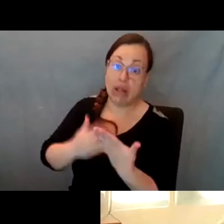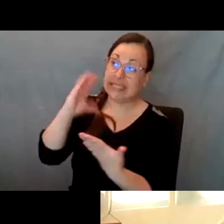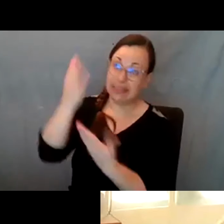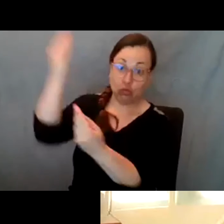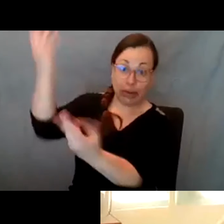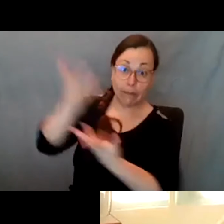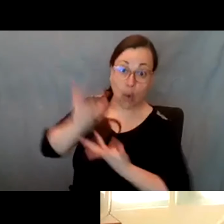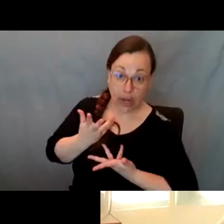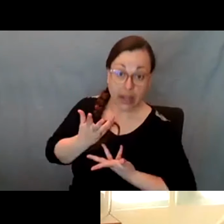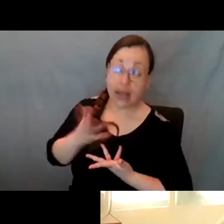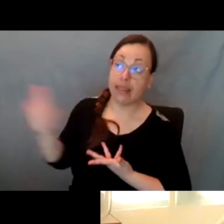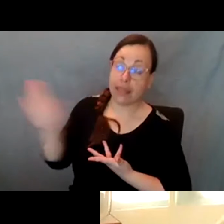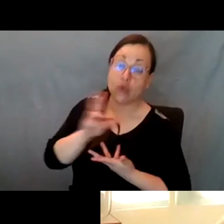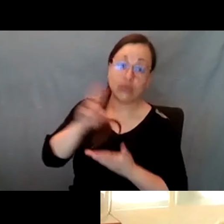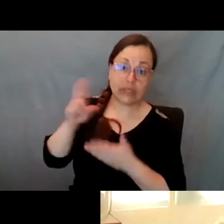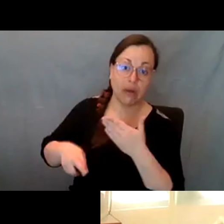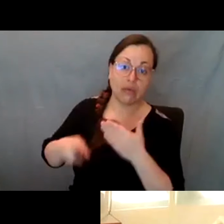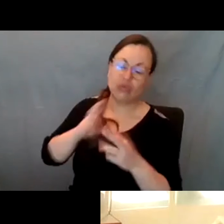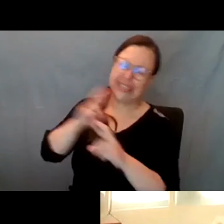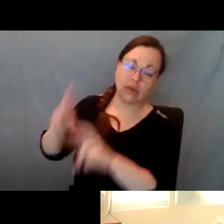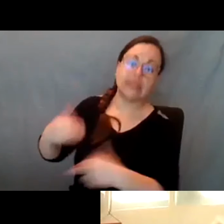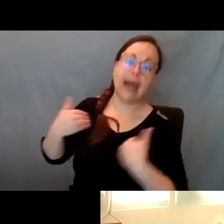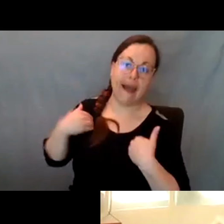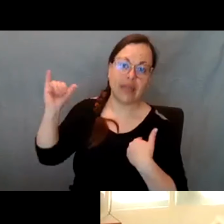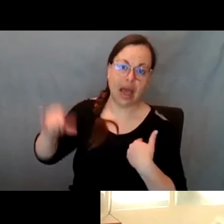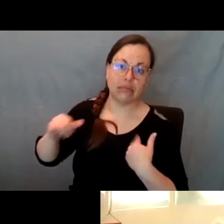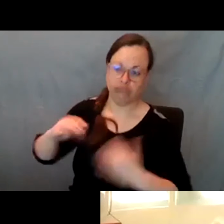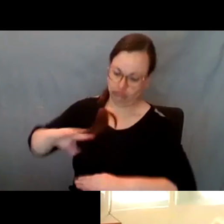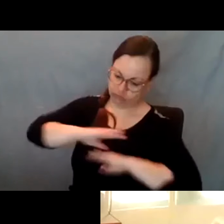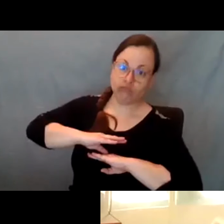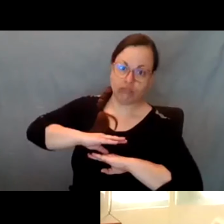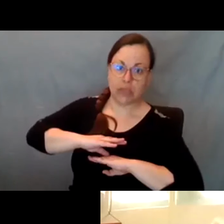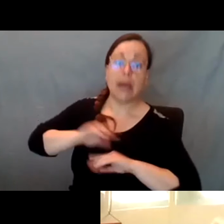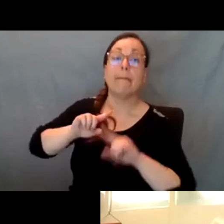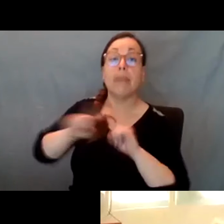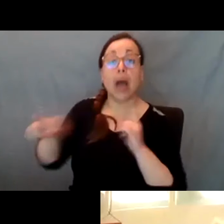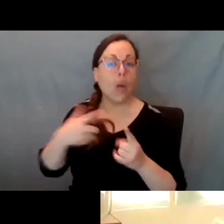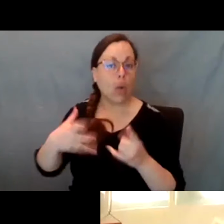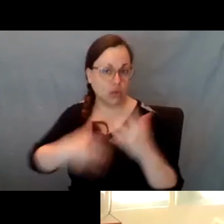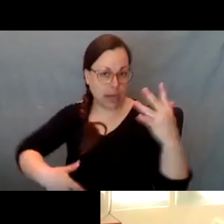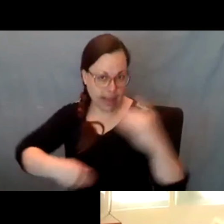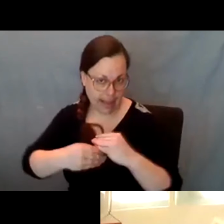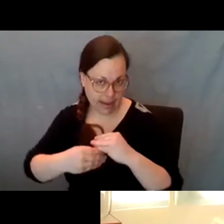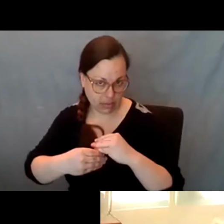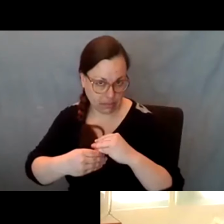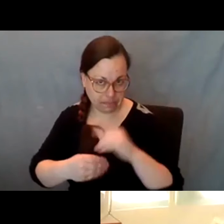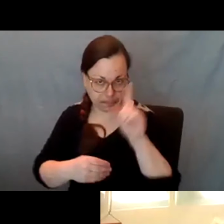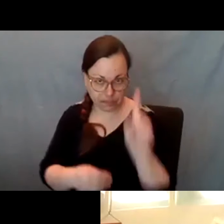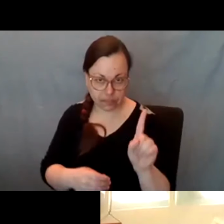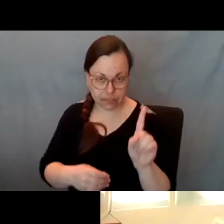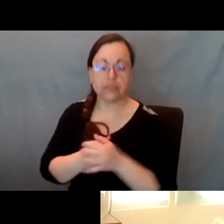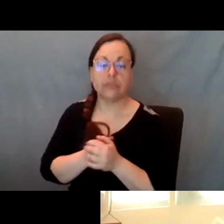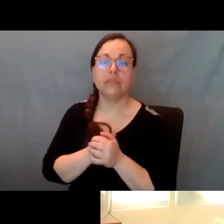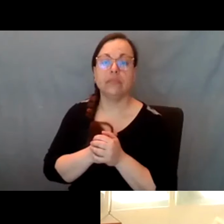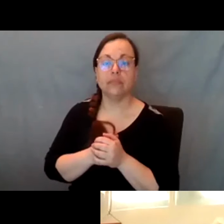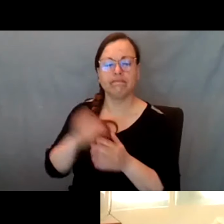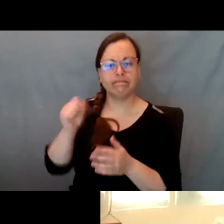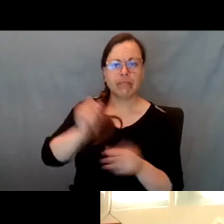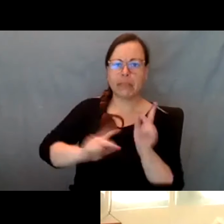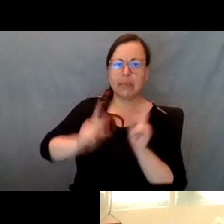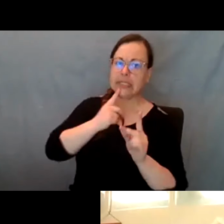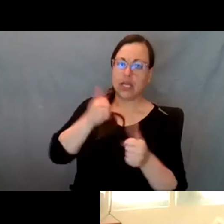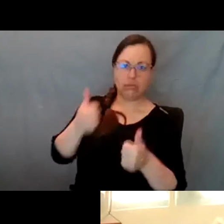results have these effectives. But I want to say something on top of that. Of course, people say it's very good to have a